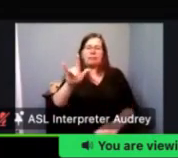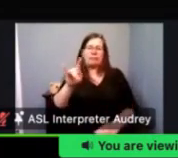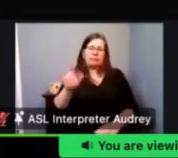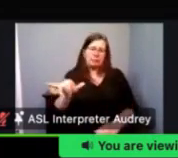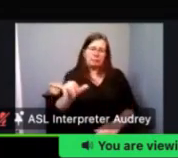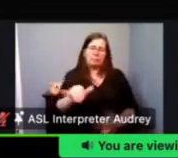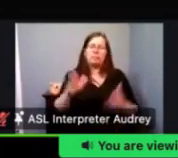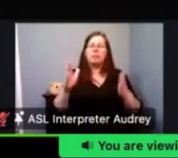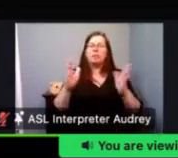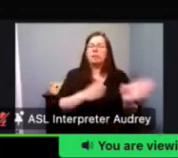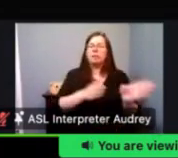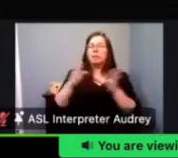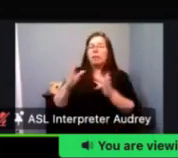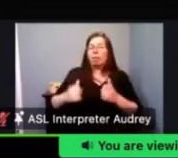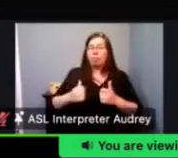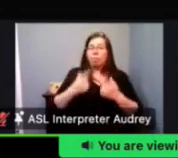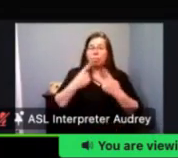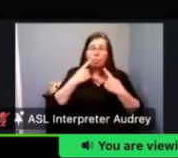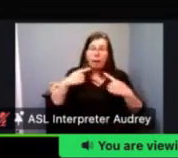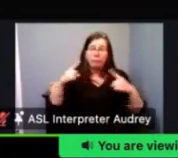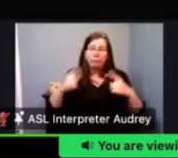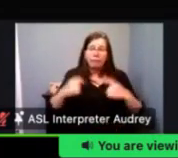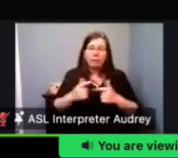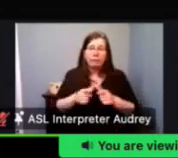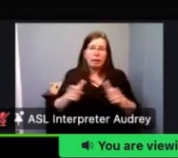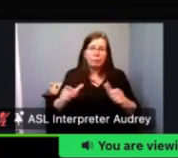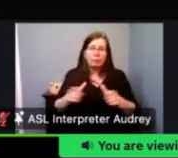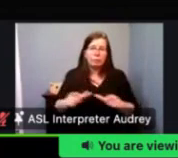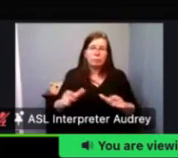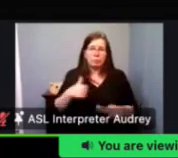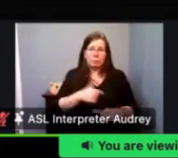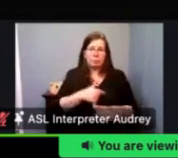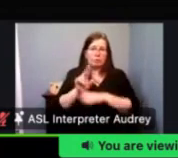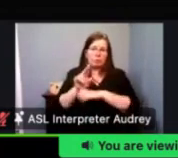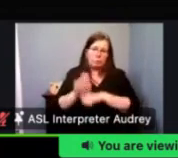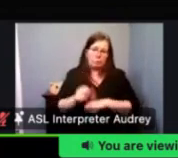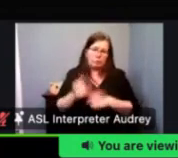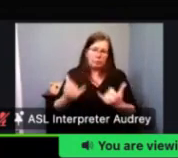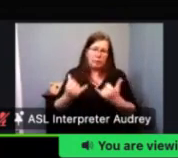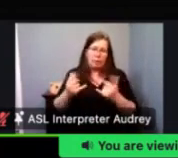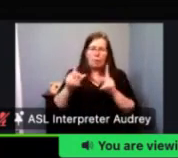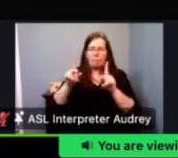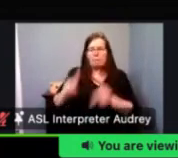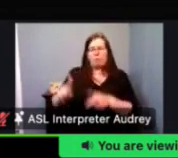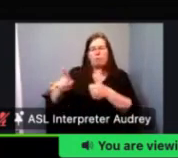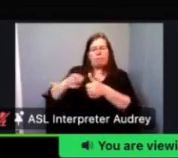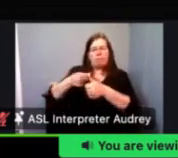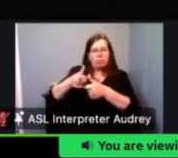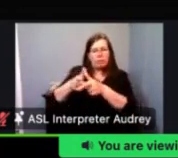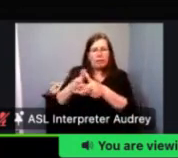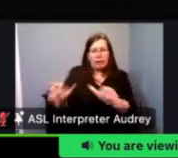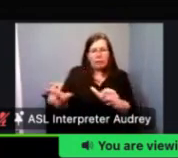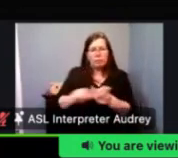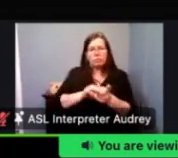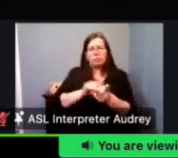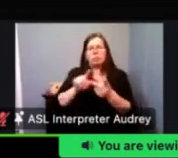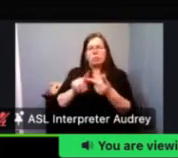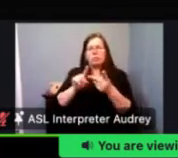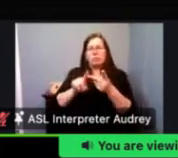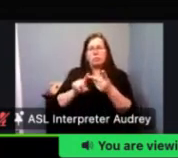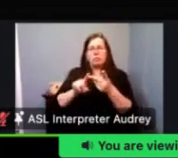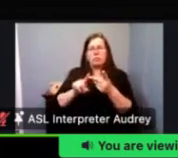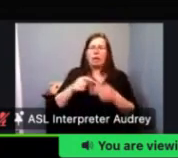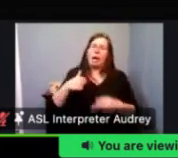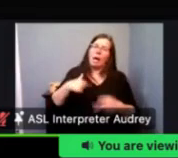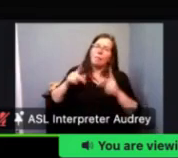And then we move to thriving language, which I think is what all of us are used to. Things like person first language, I'm a